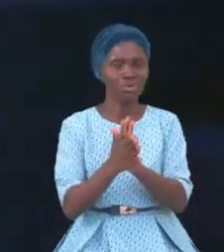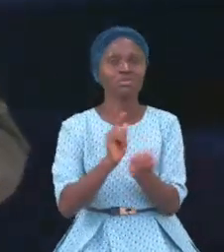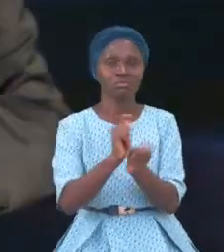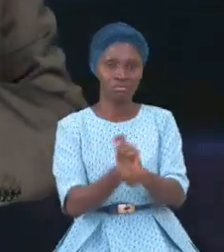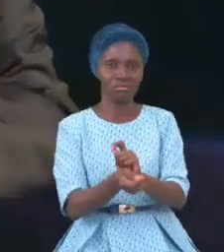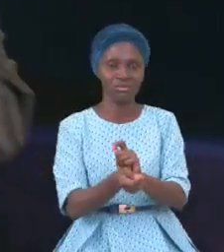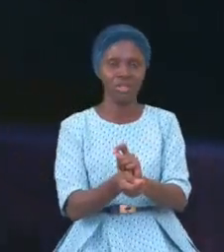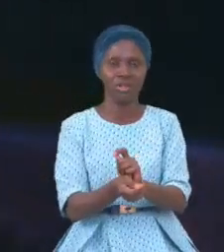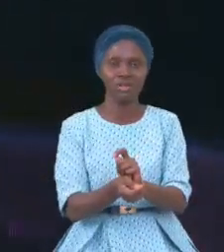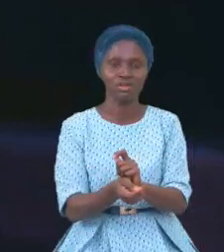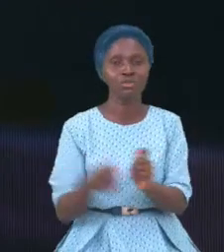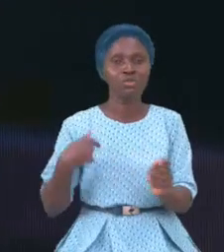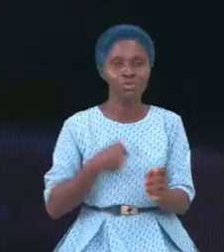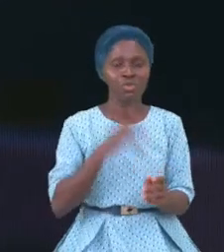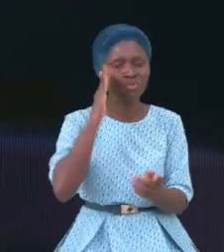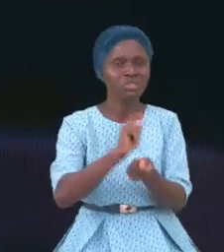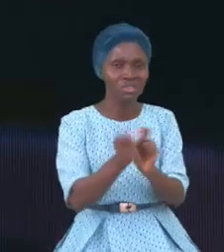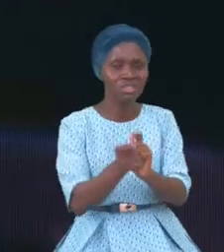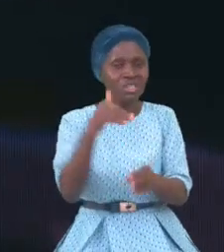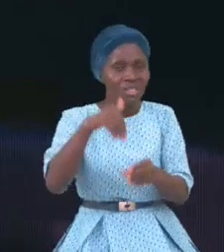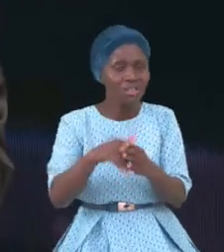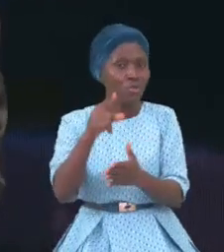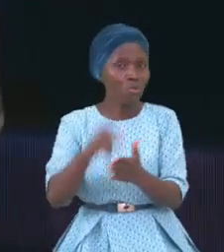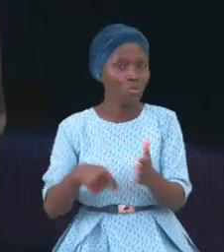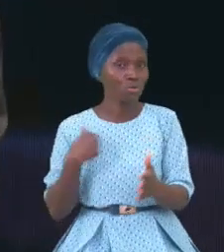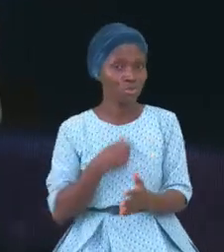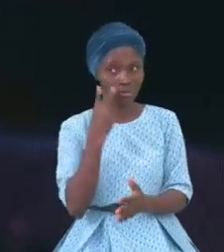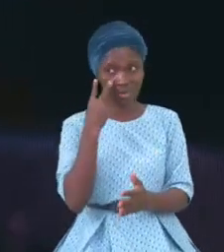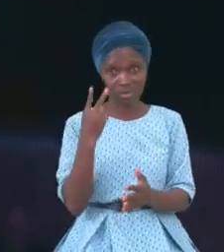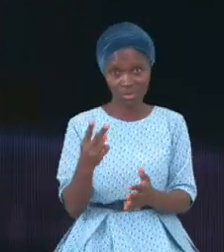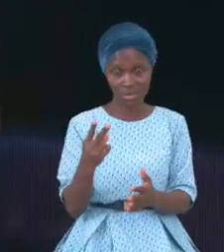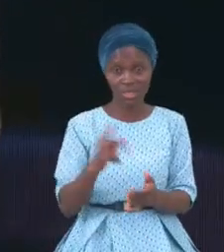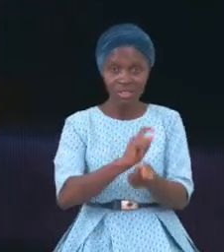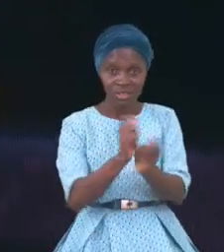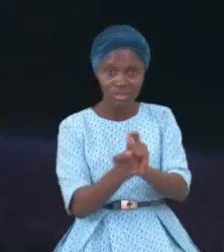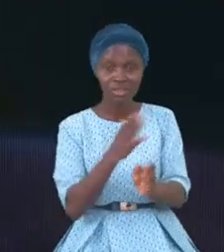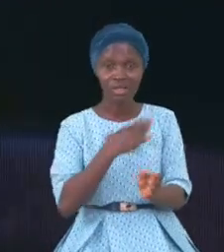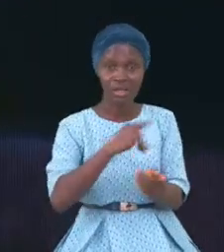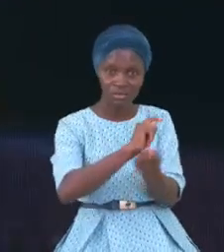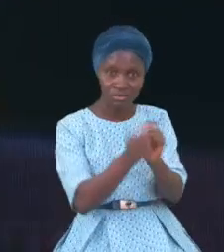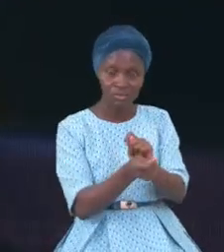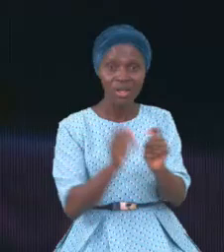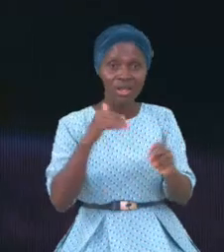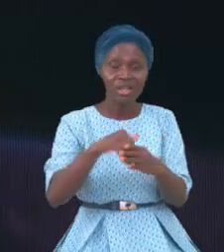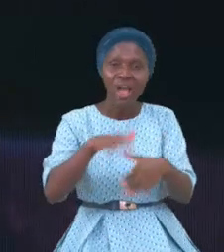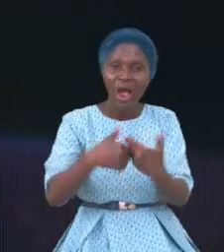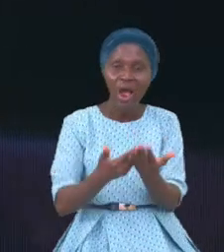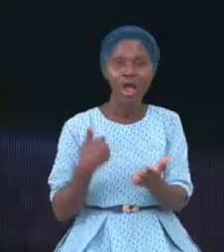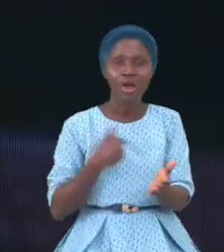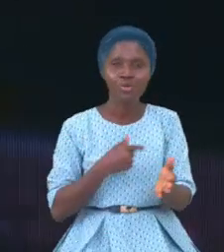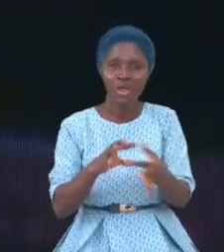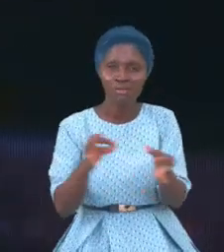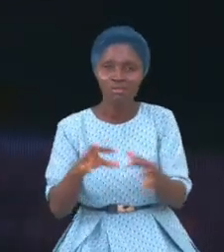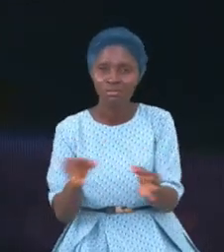Changed in what we see. Changed and transformed in how we interpret the conditions around